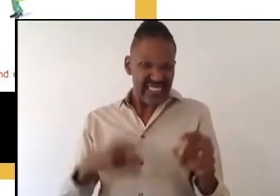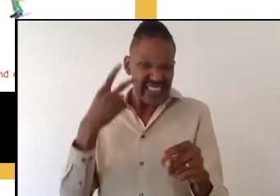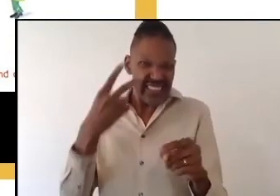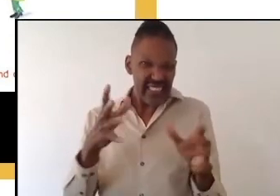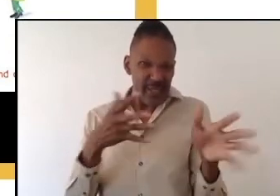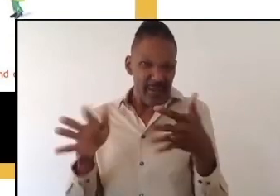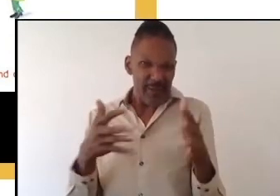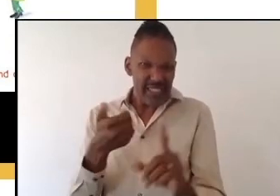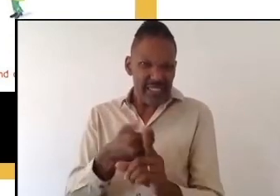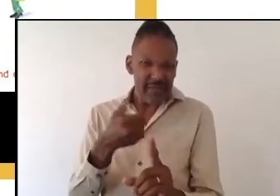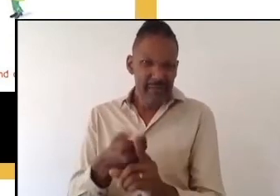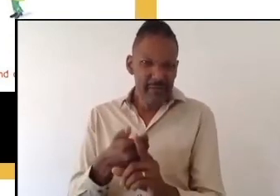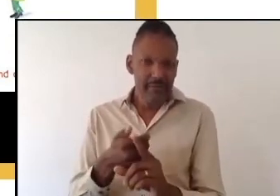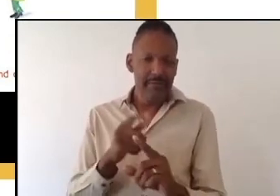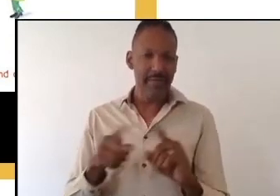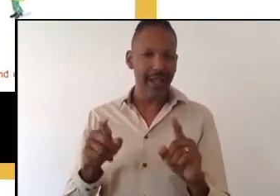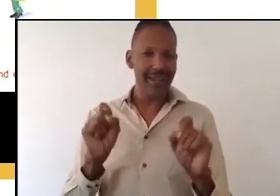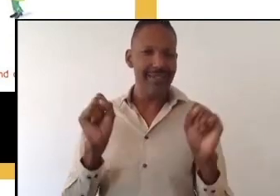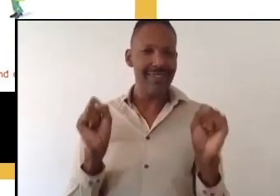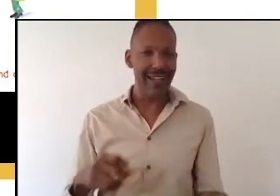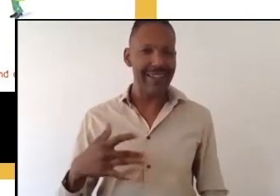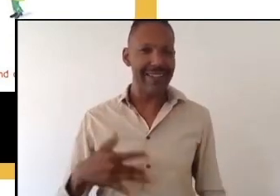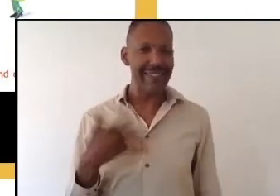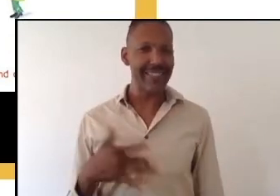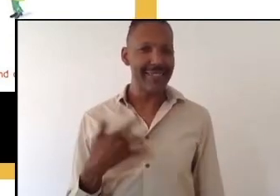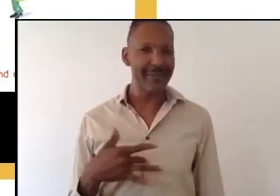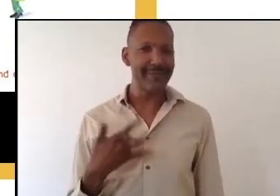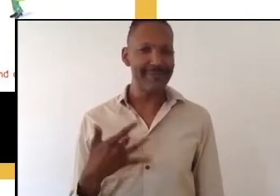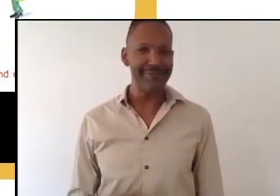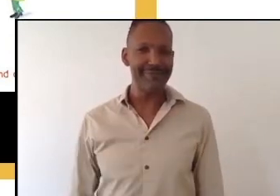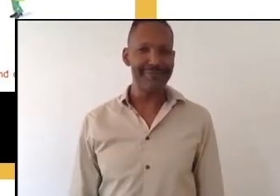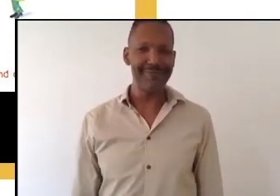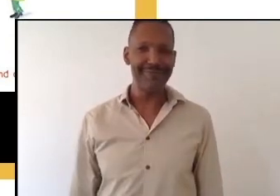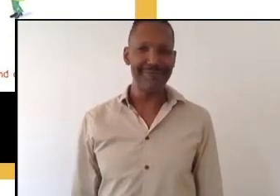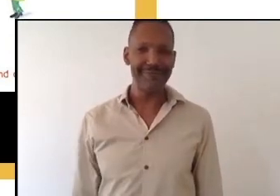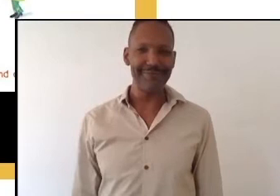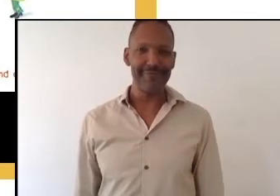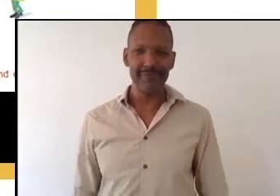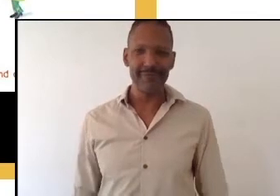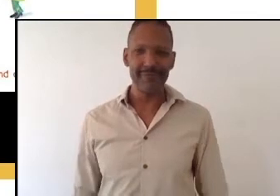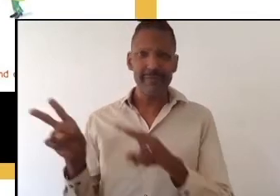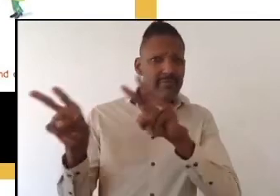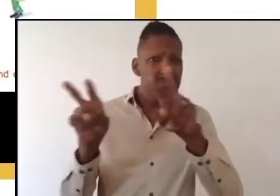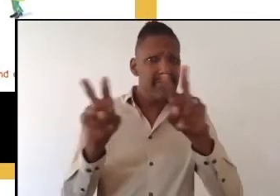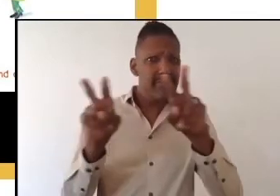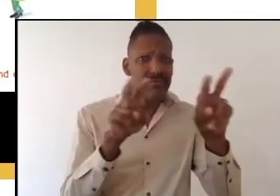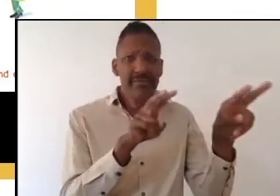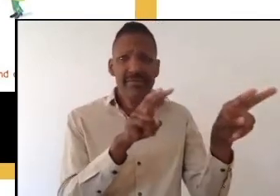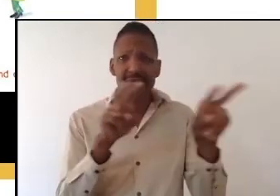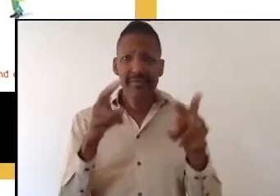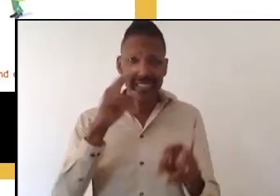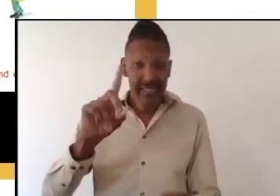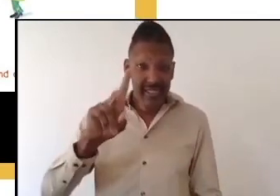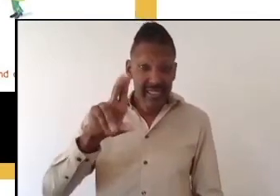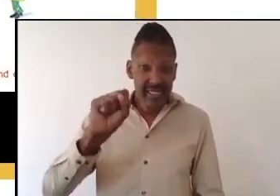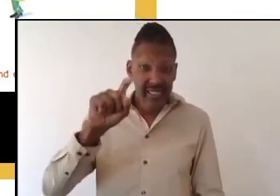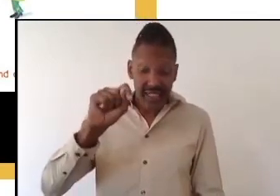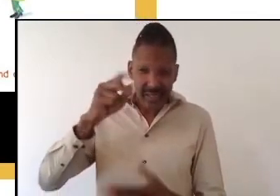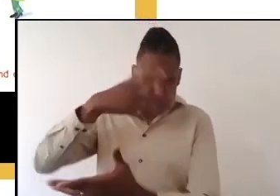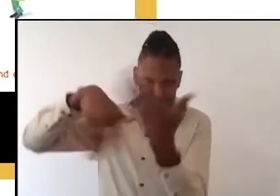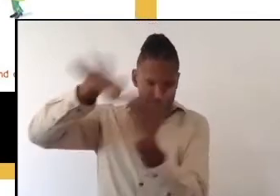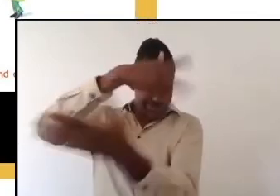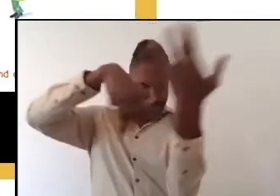this force that's pushing you, but you can feel it, and you can see what wind does to other things.